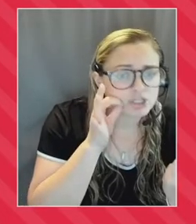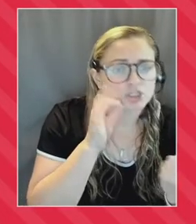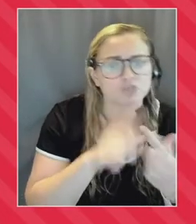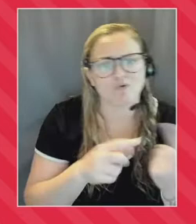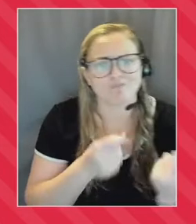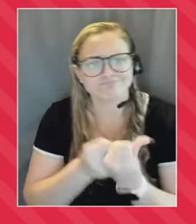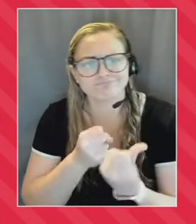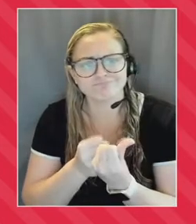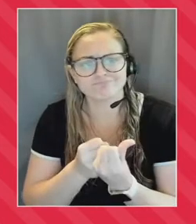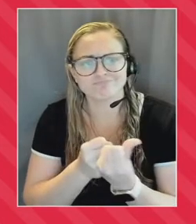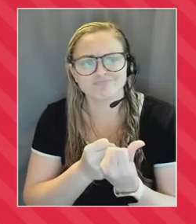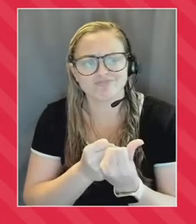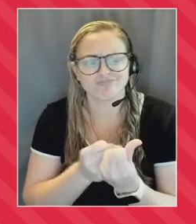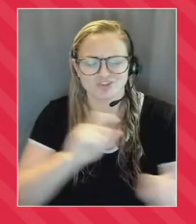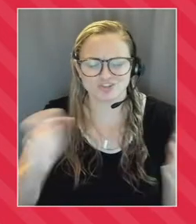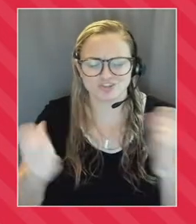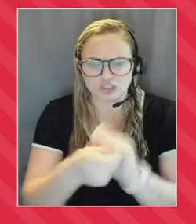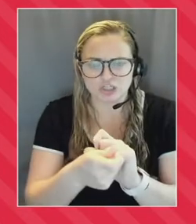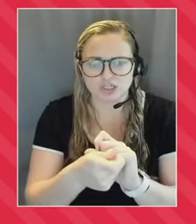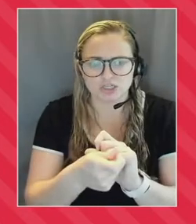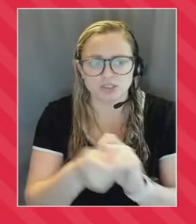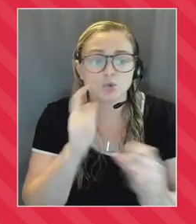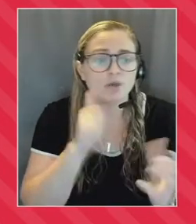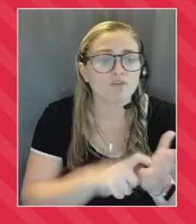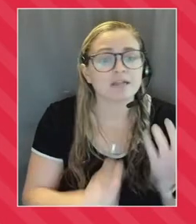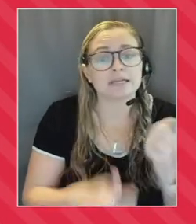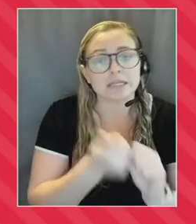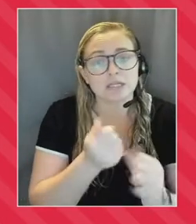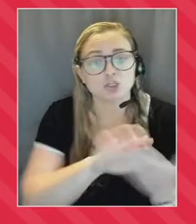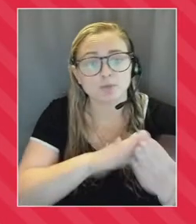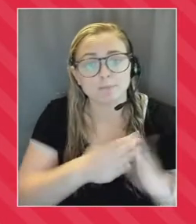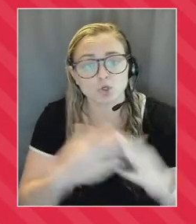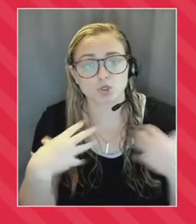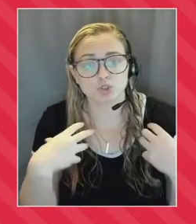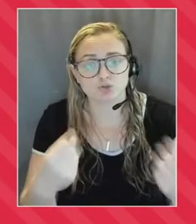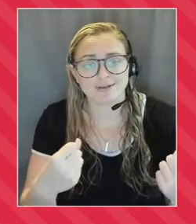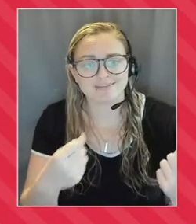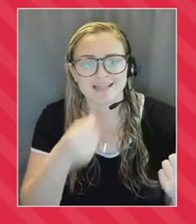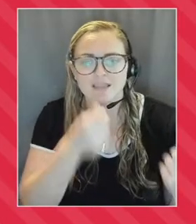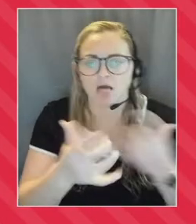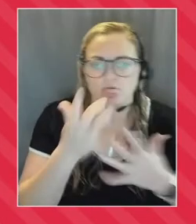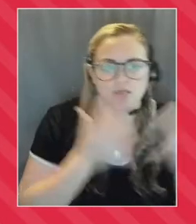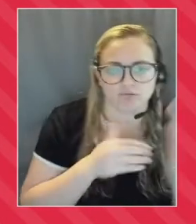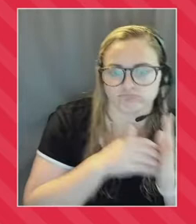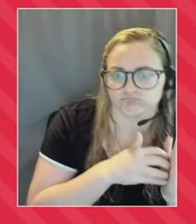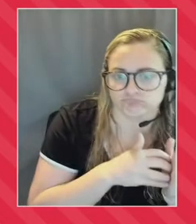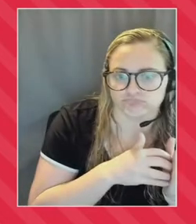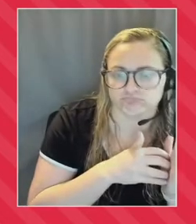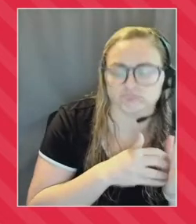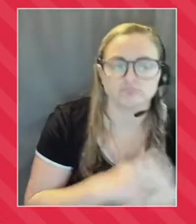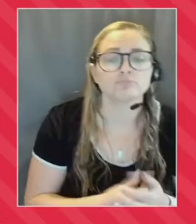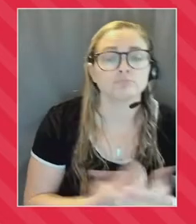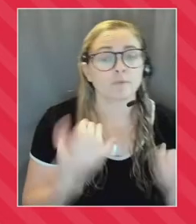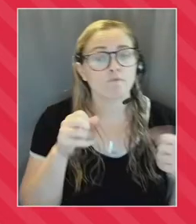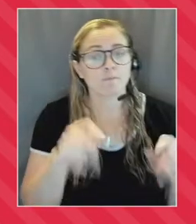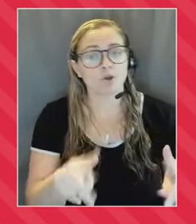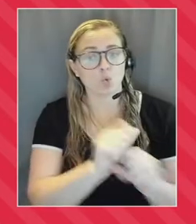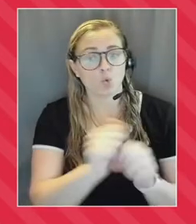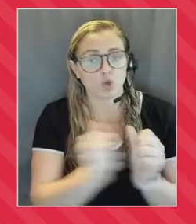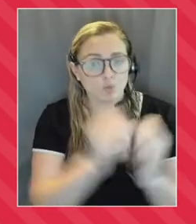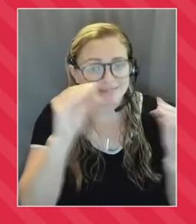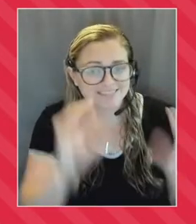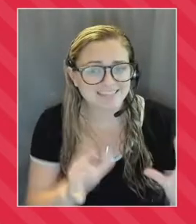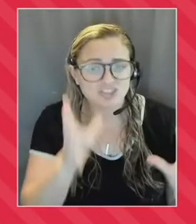from a lens that recognizes each community's strengths and not their deficits. I have the privilege of working with teachers, parents,